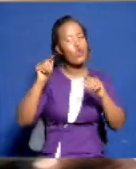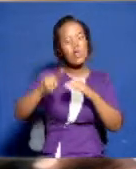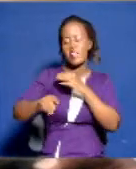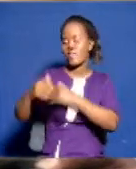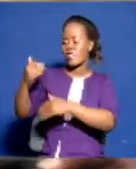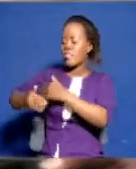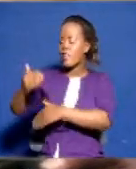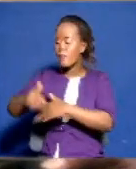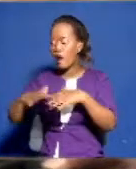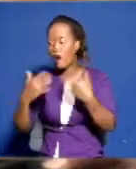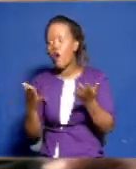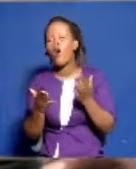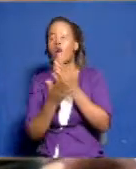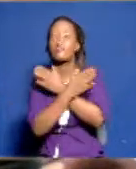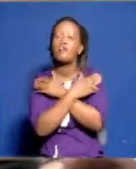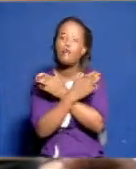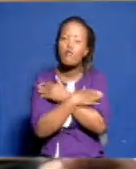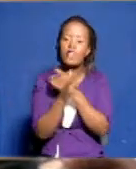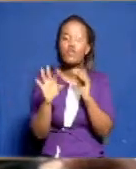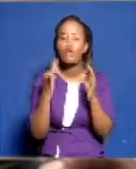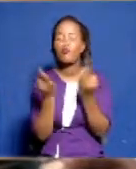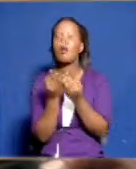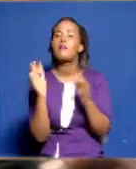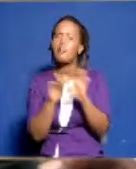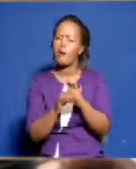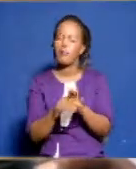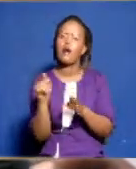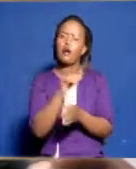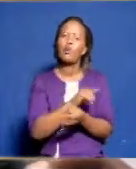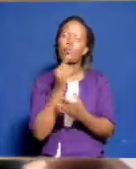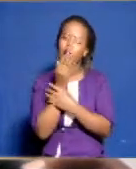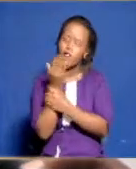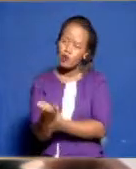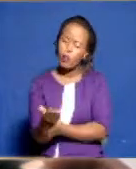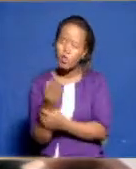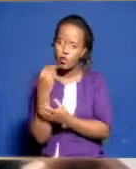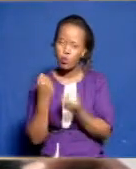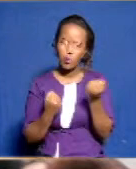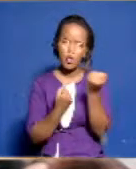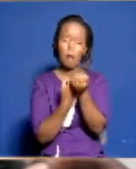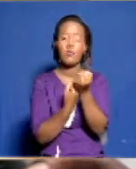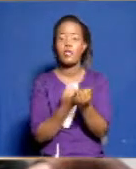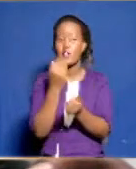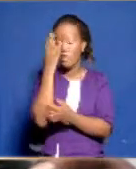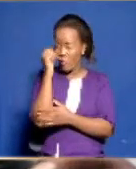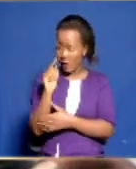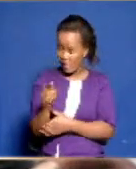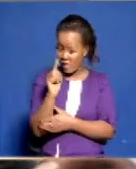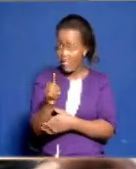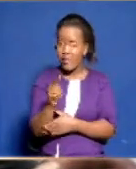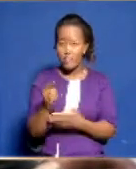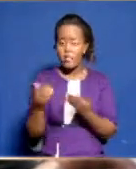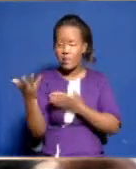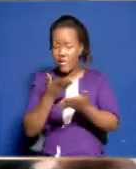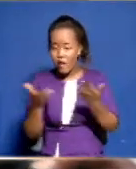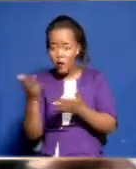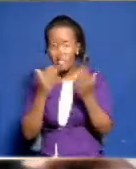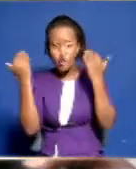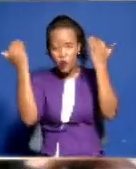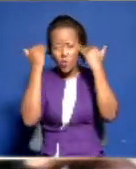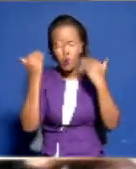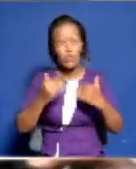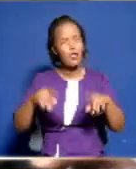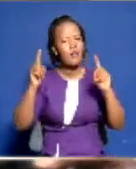ndugu yako. Sasa tunajaribu tunaomba watusaidie ili hizi kangaroo courts zipunguke ndio